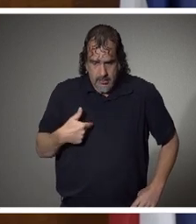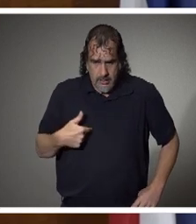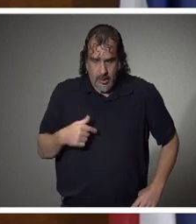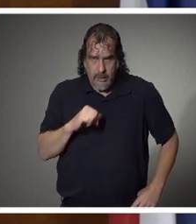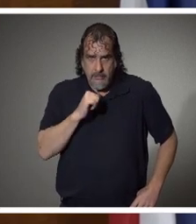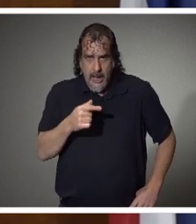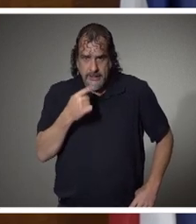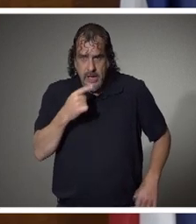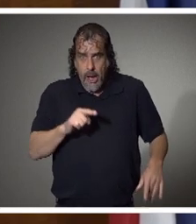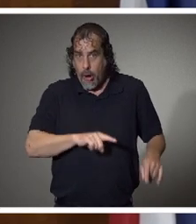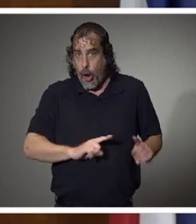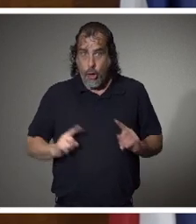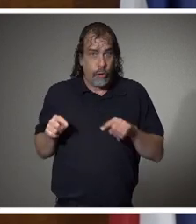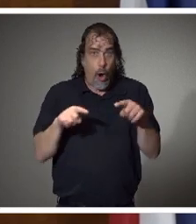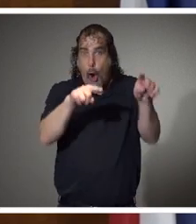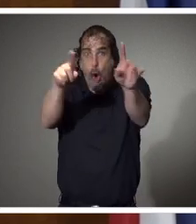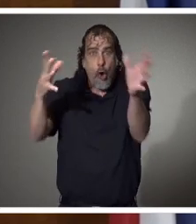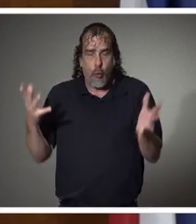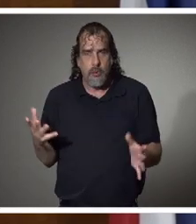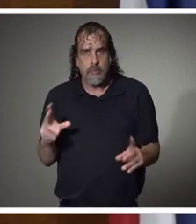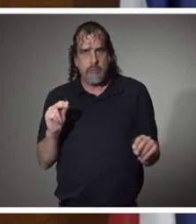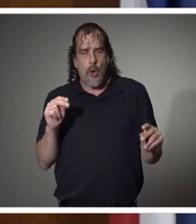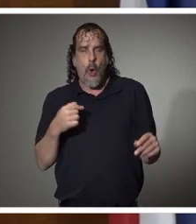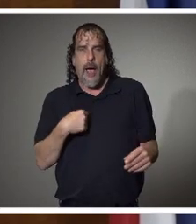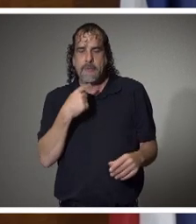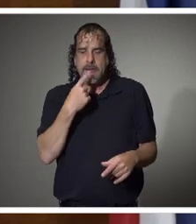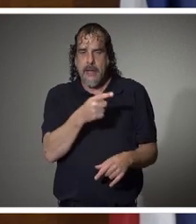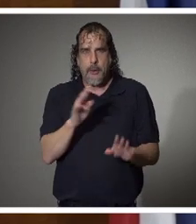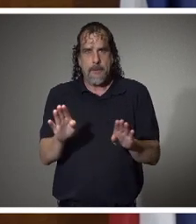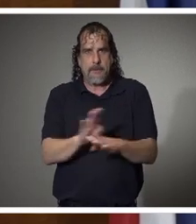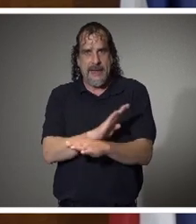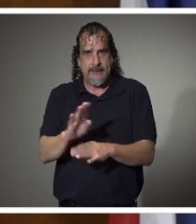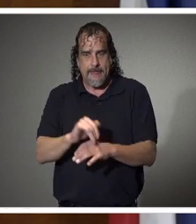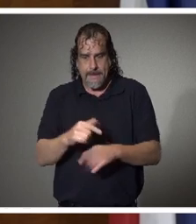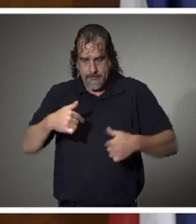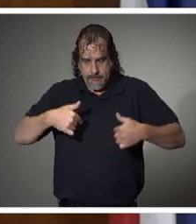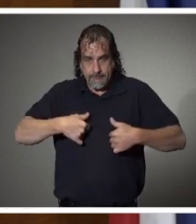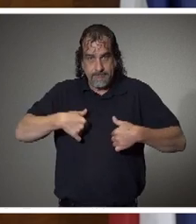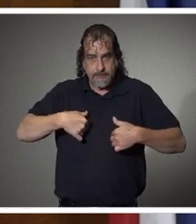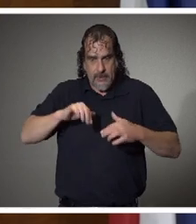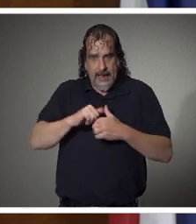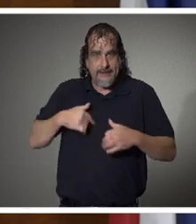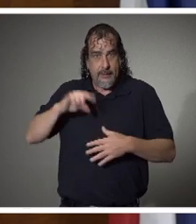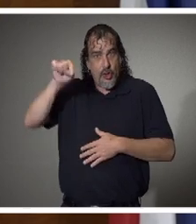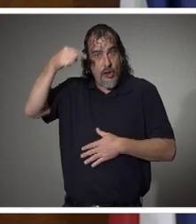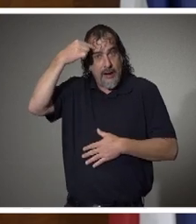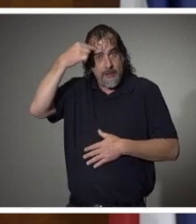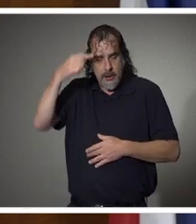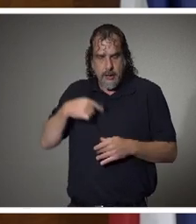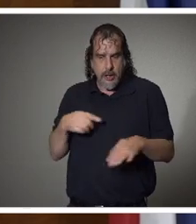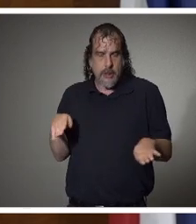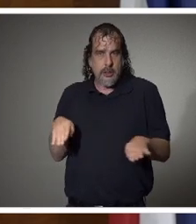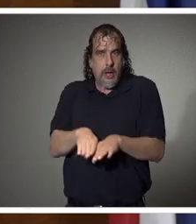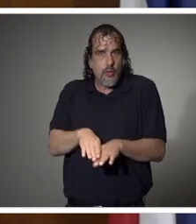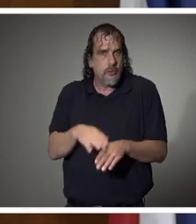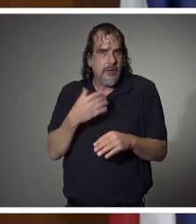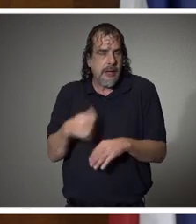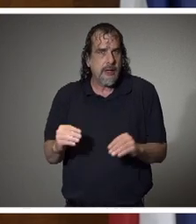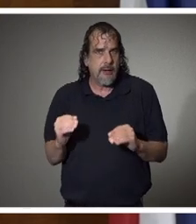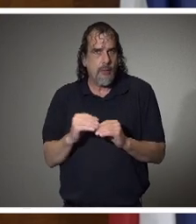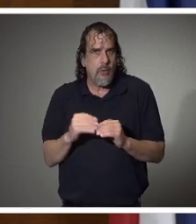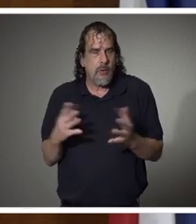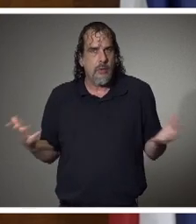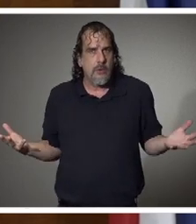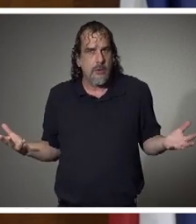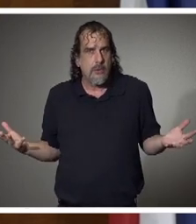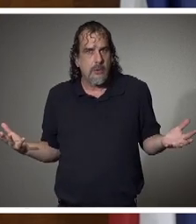them to do so. We're simply saying to businesses, we're not, as a government, going to keep you shut down for